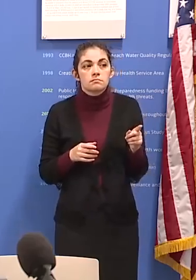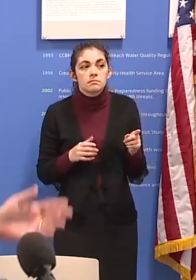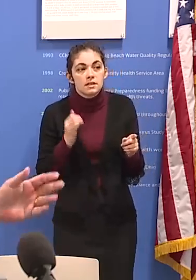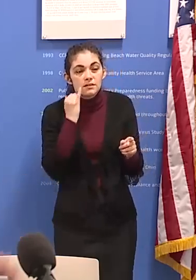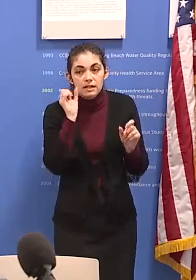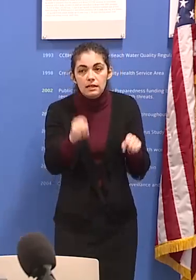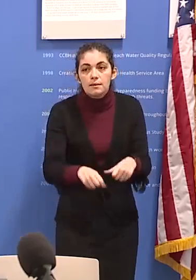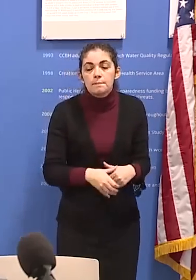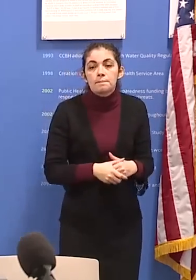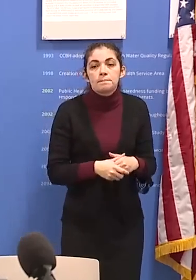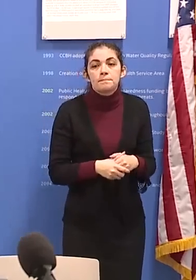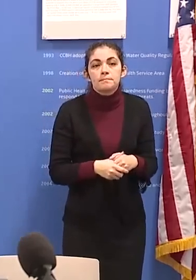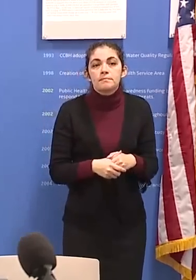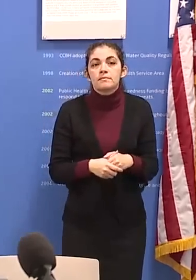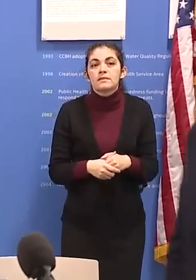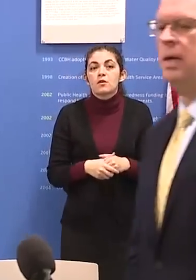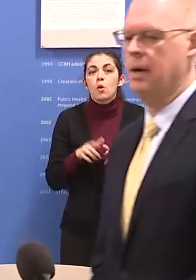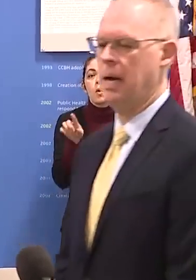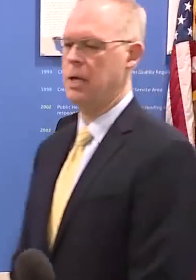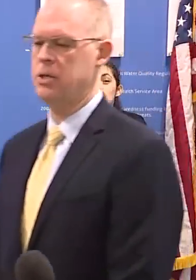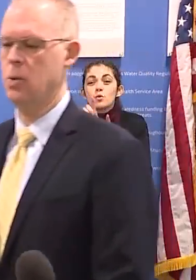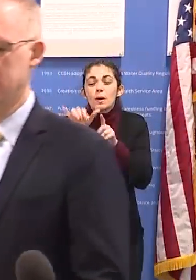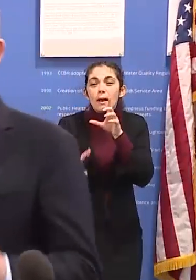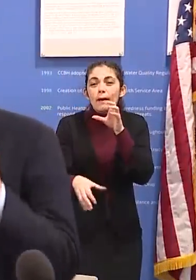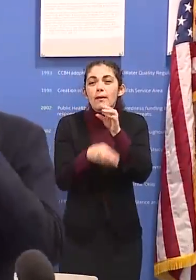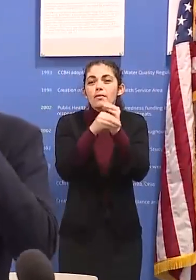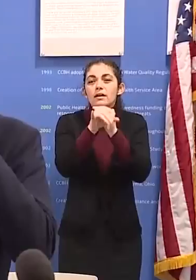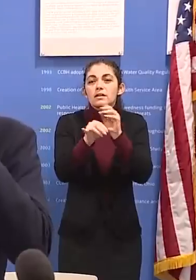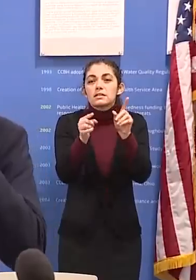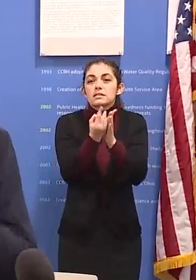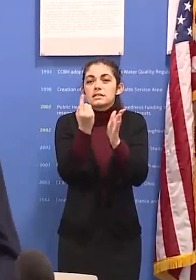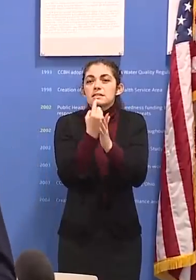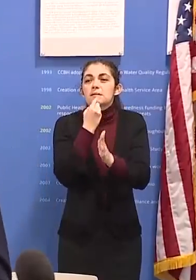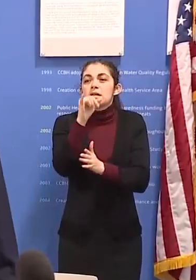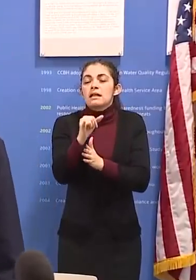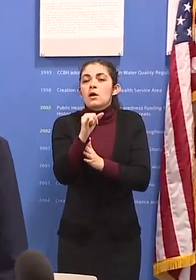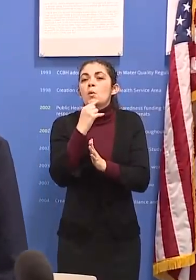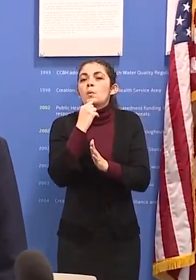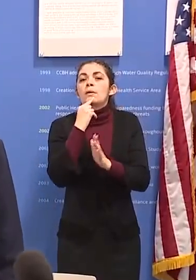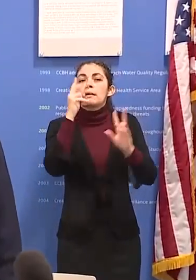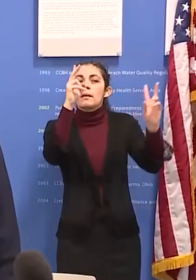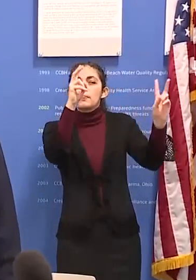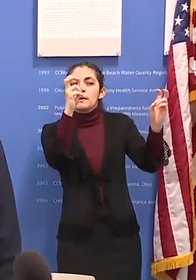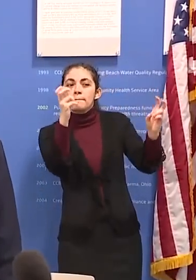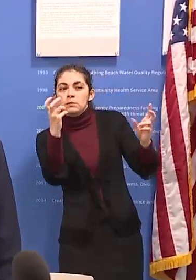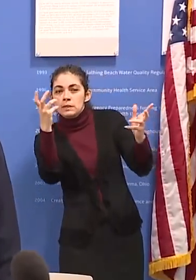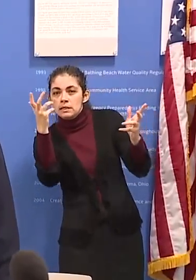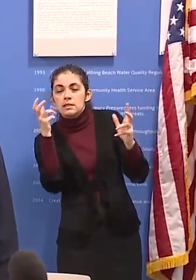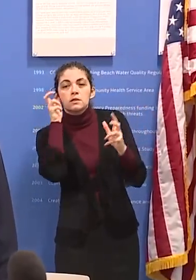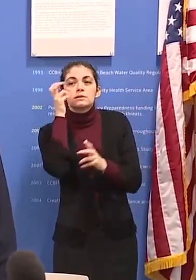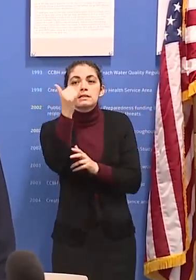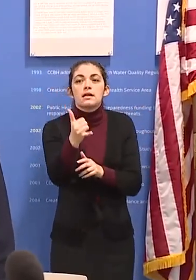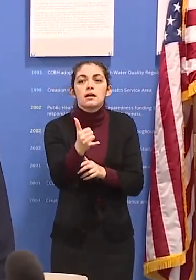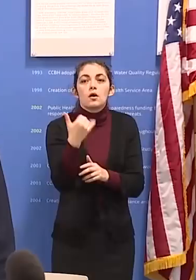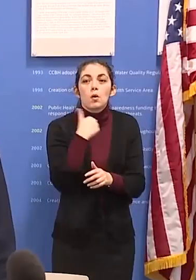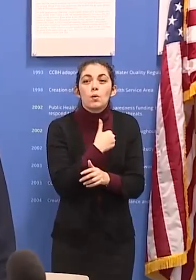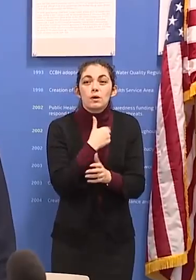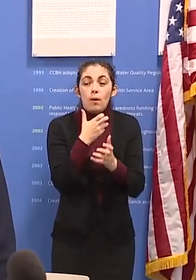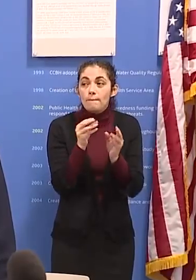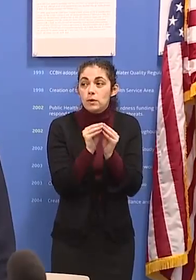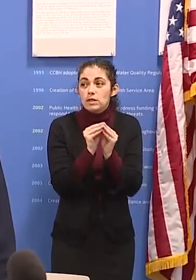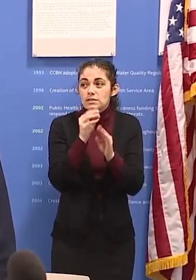If I may, Armin. So on that vein, I do want to say something. This echoes a theme that you're hearing today, is we're trying to buy ourselves